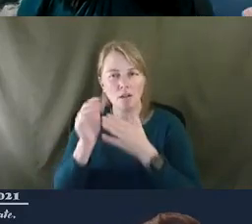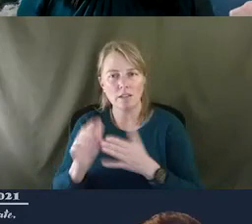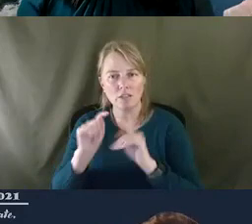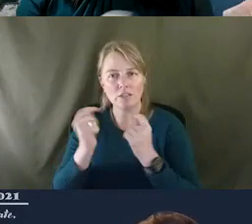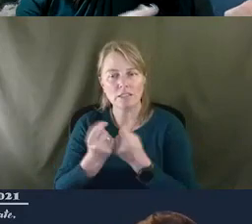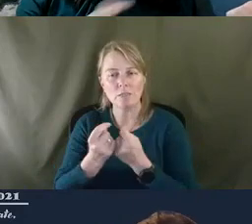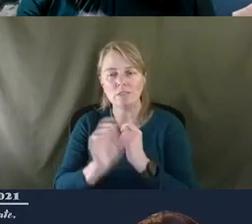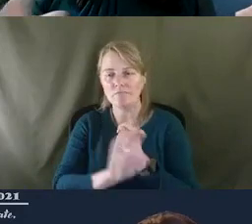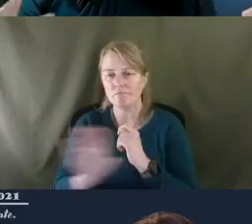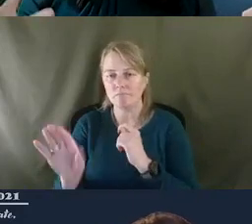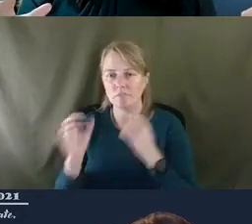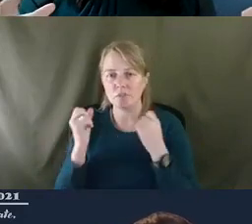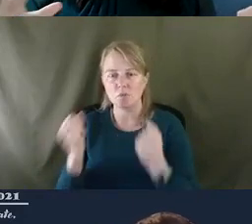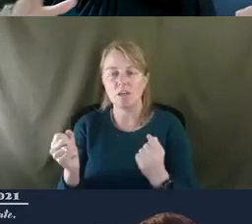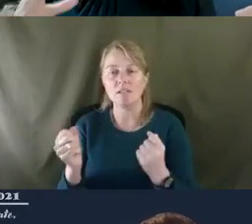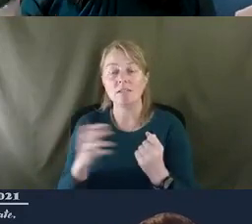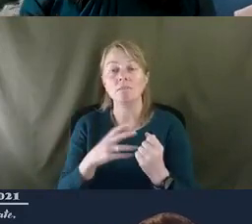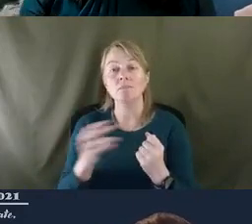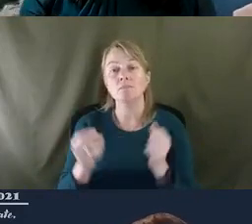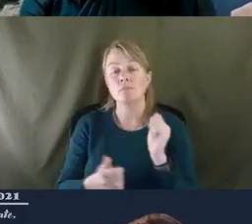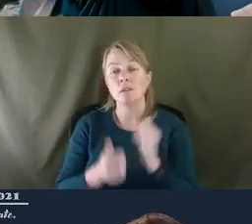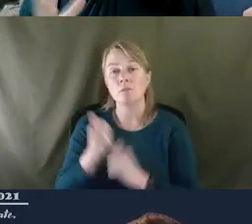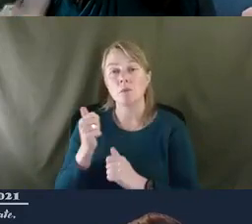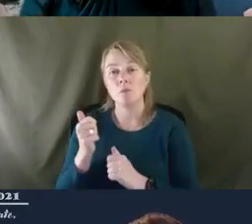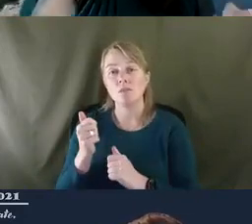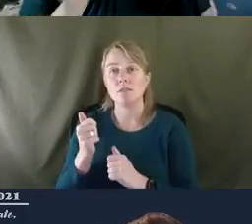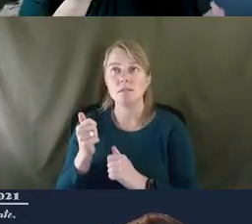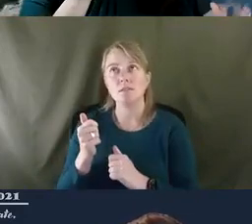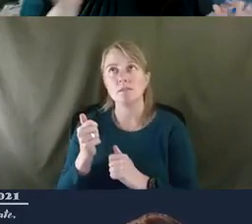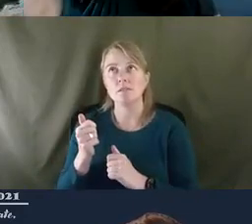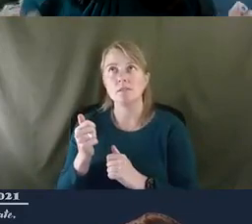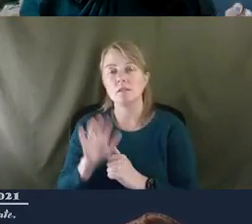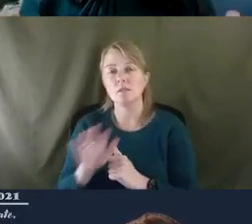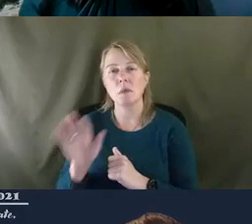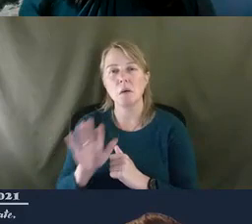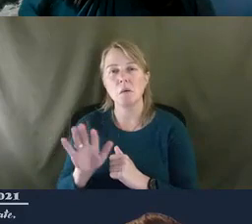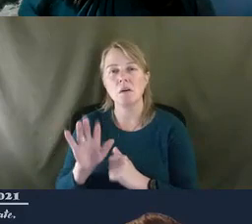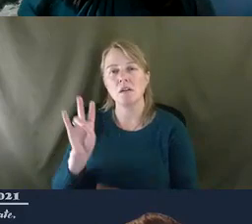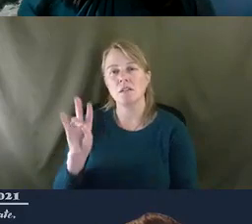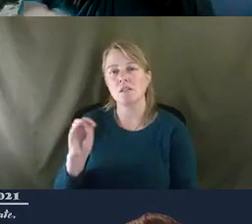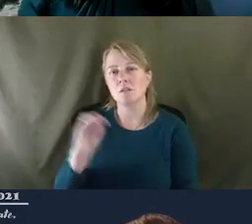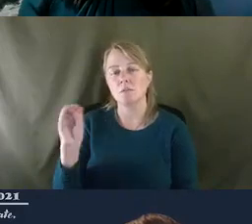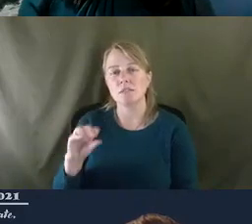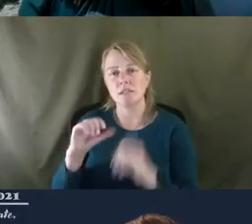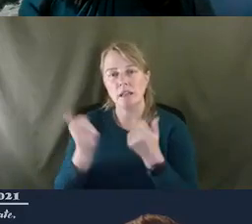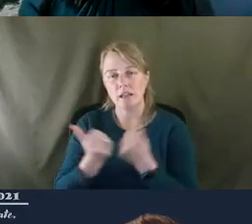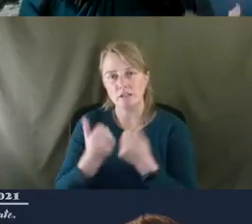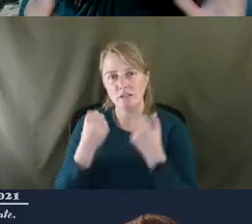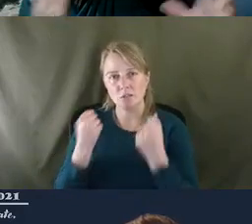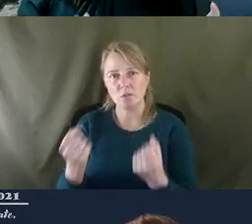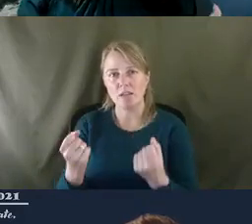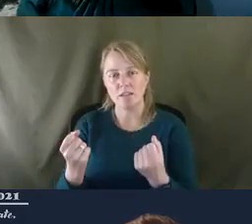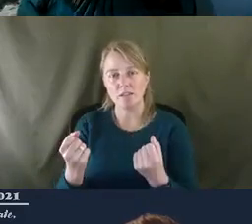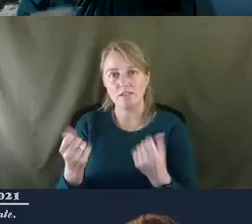strengths and most of the I would say probably 70% of the agency's strengths now at this